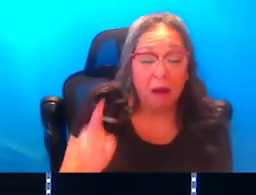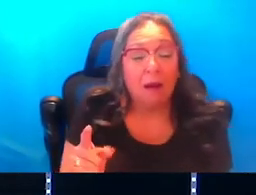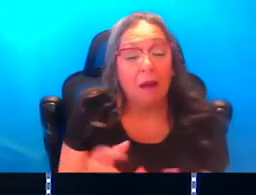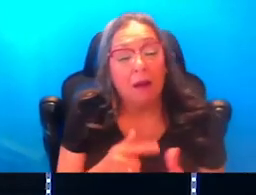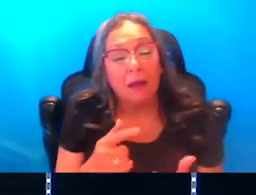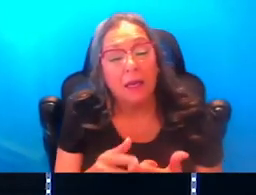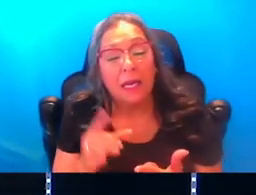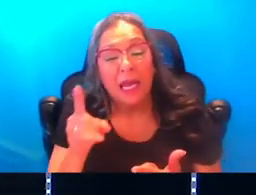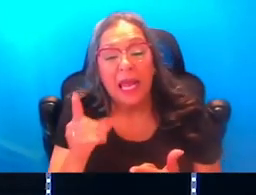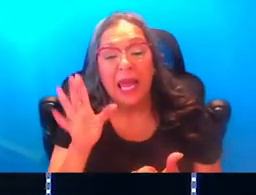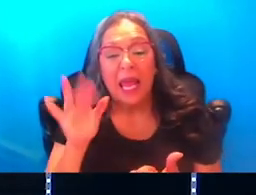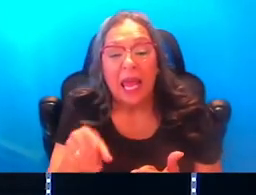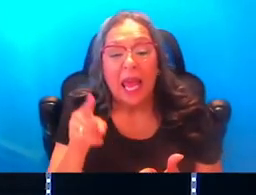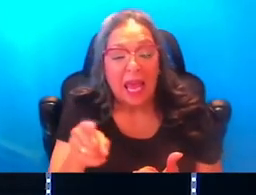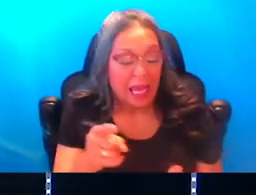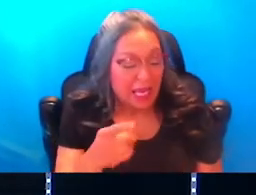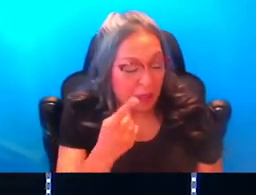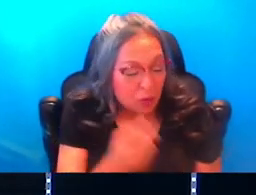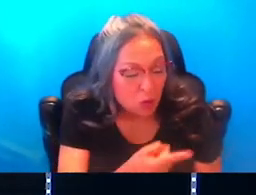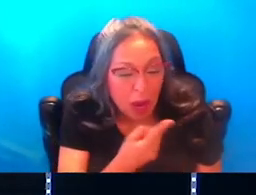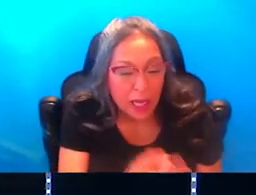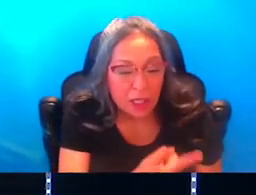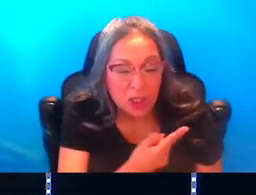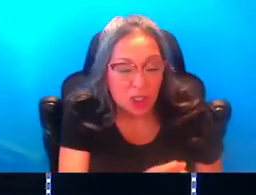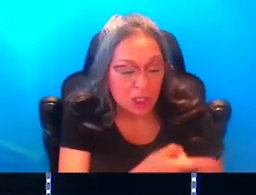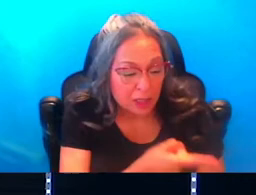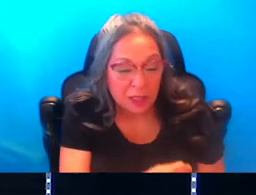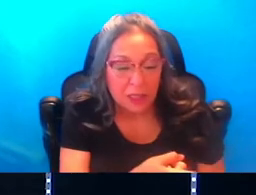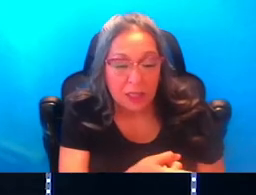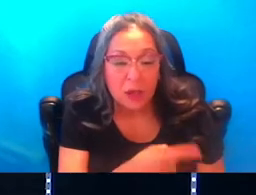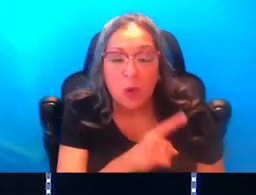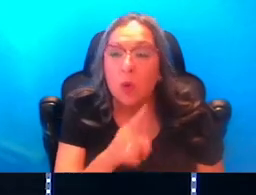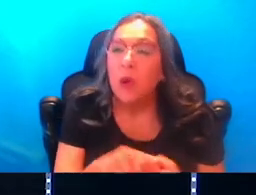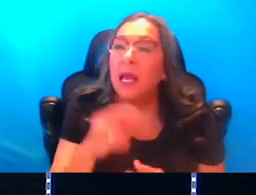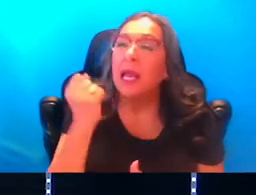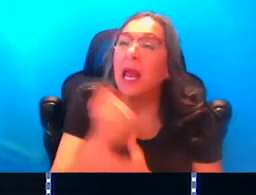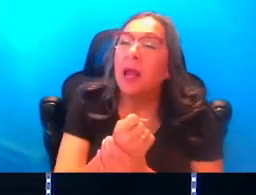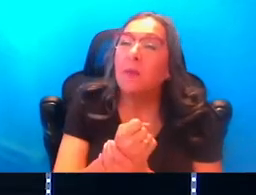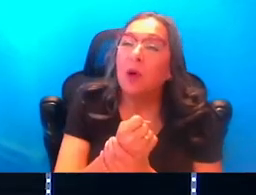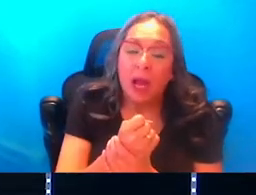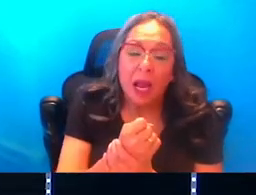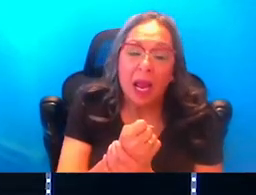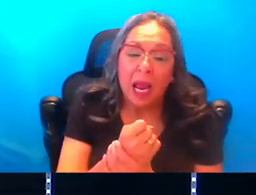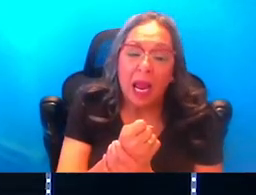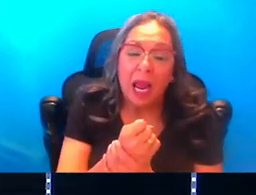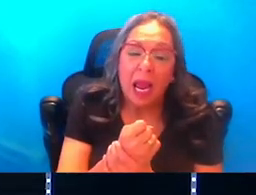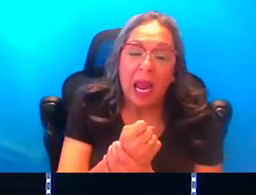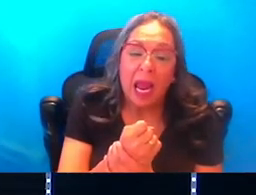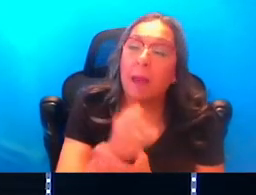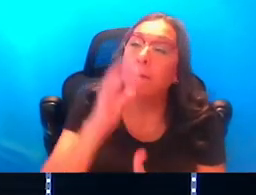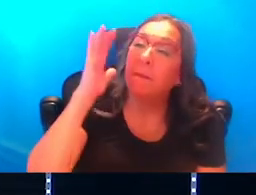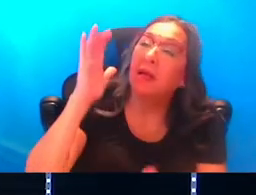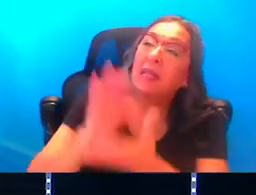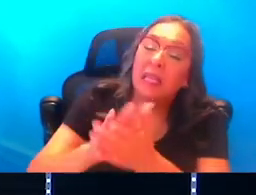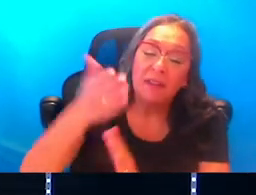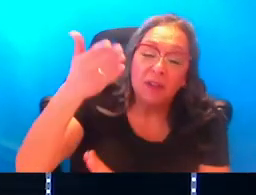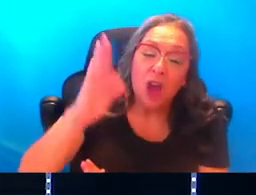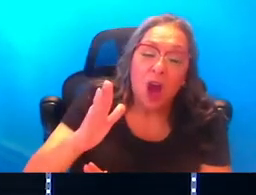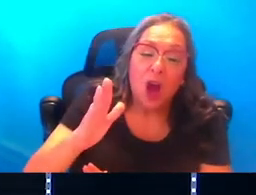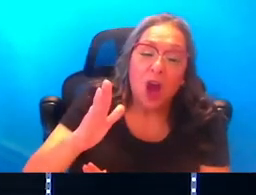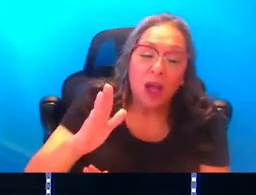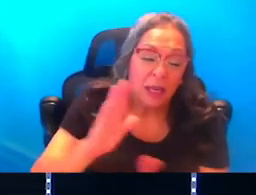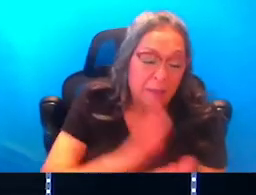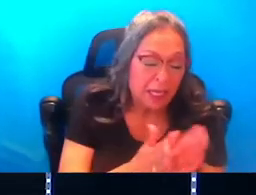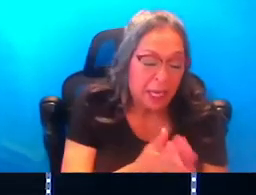as righteousness. That's Bible talk for when Abraham came to God and believed the word of God, he got